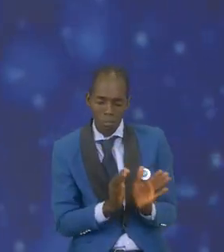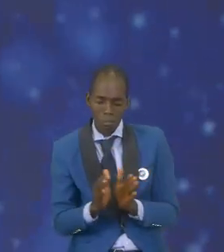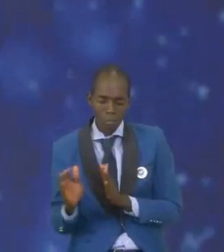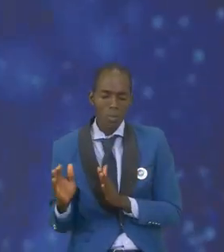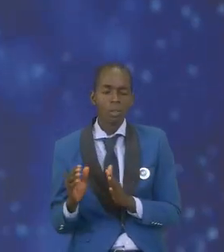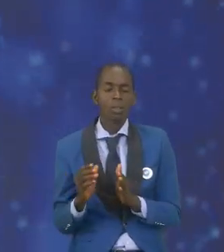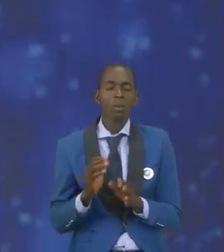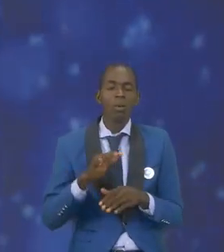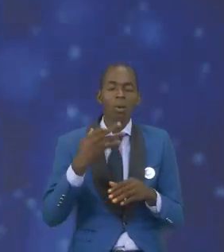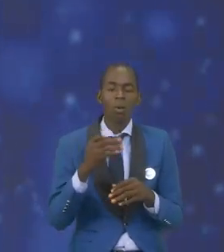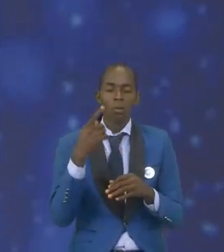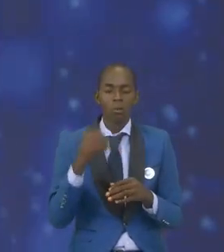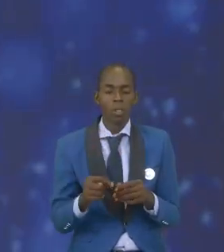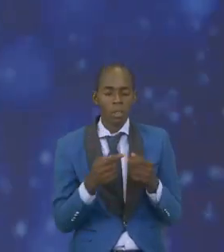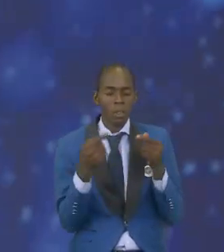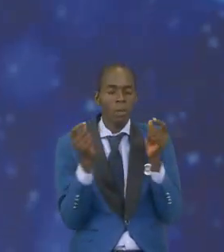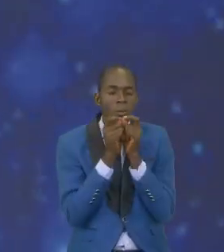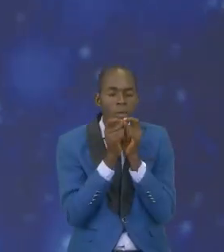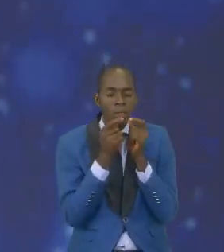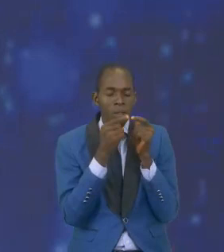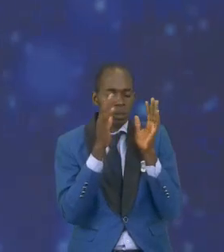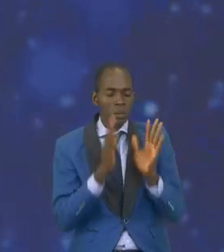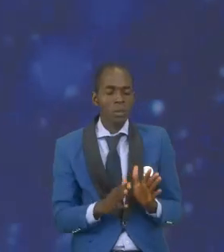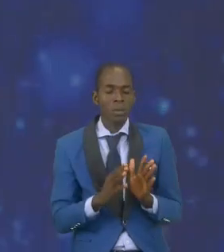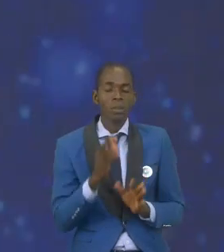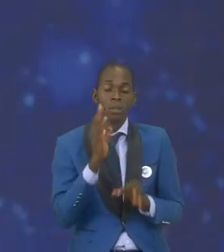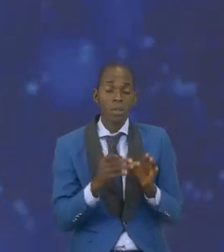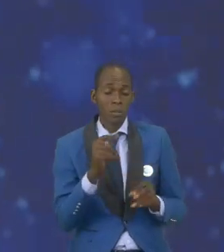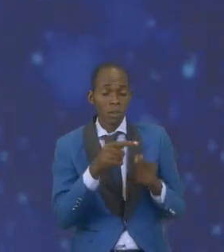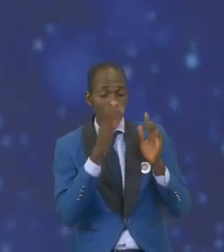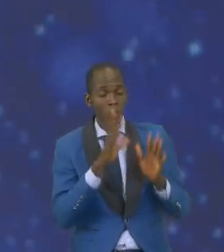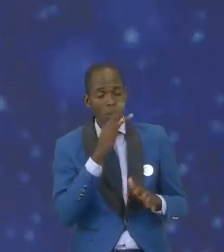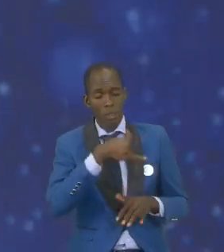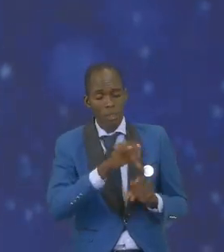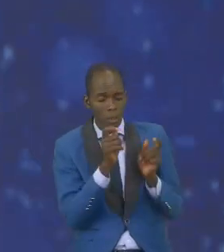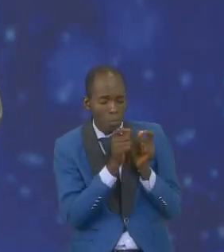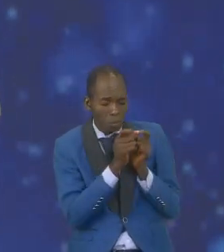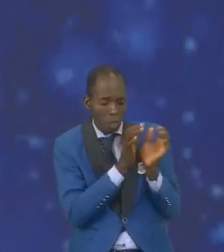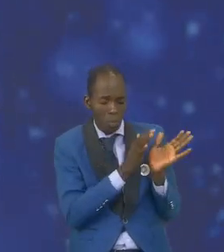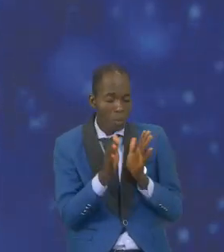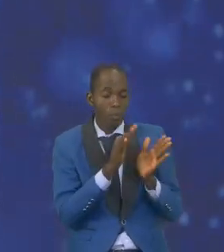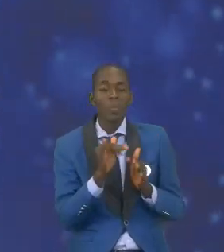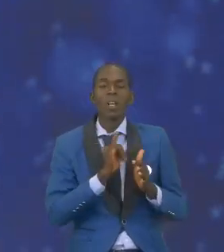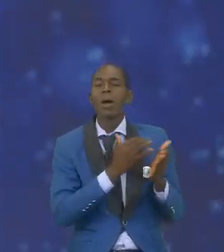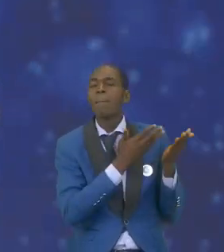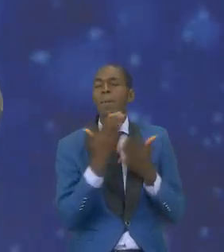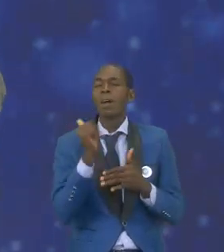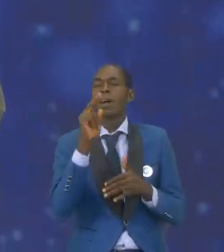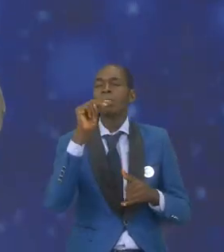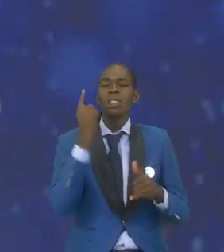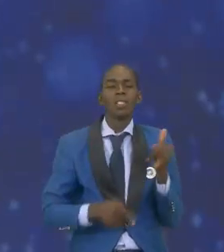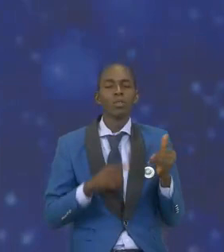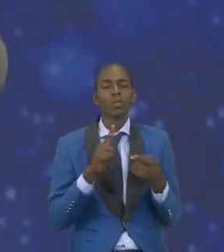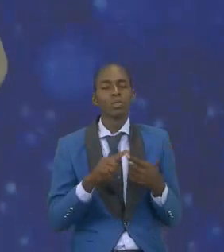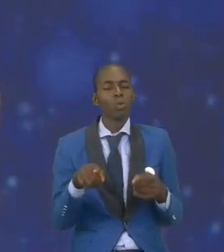plans of the conspirators, if they're still doing that now, I bring an end to it now in